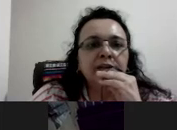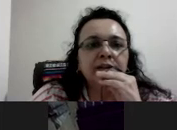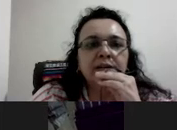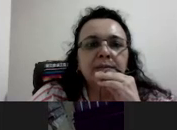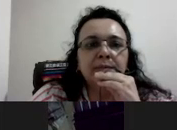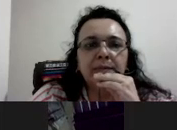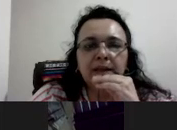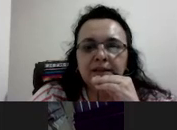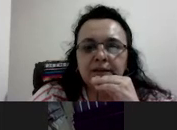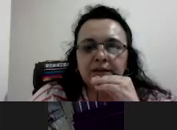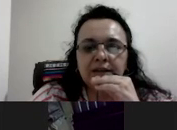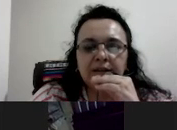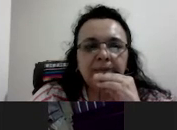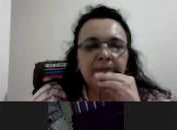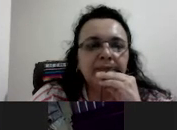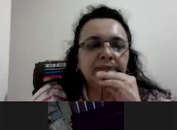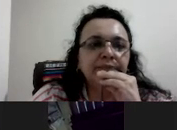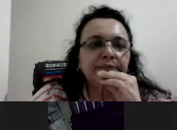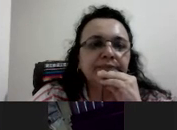about Mexico City?